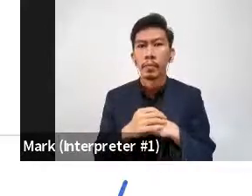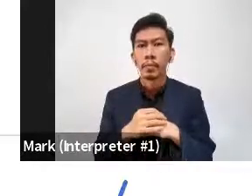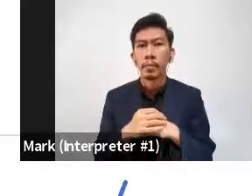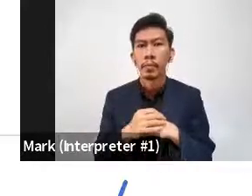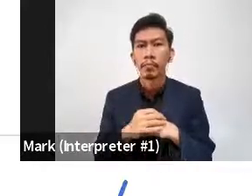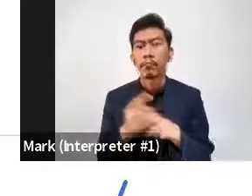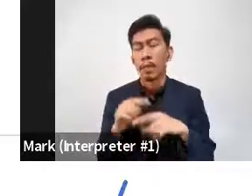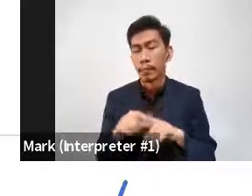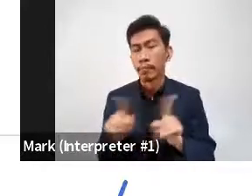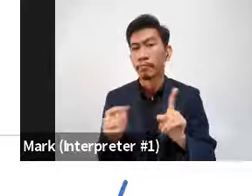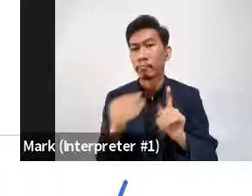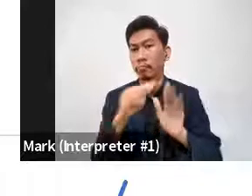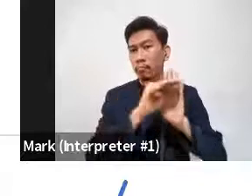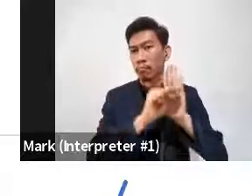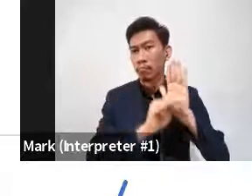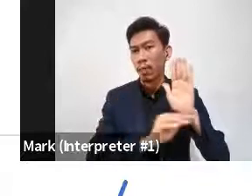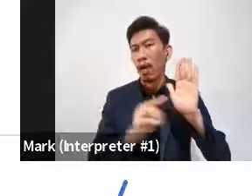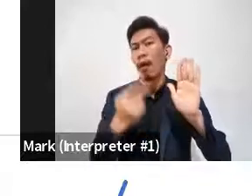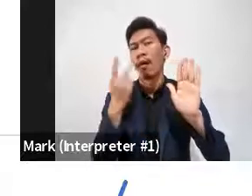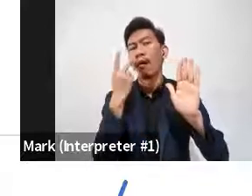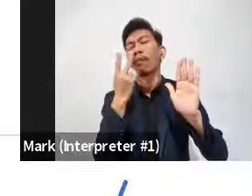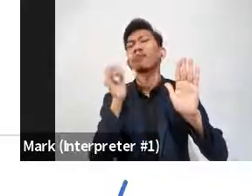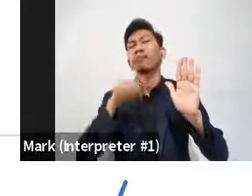it tells us this challenge is here.